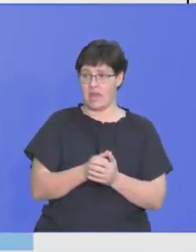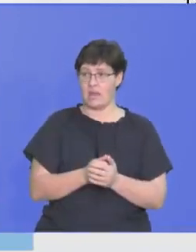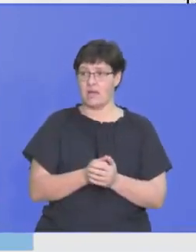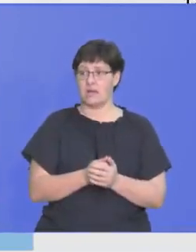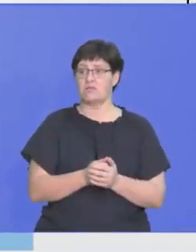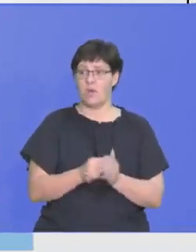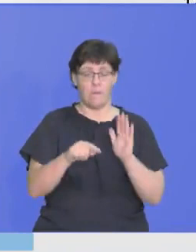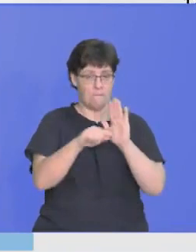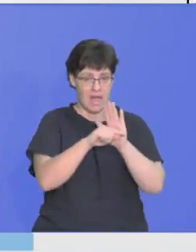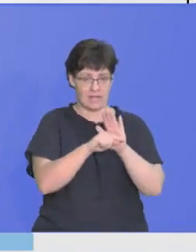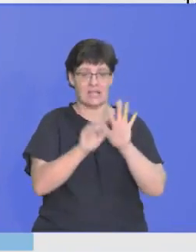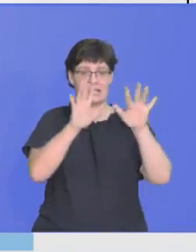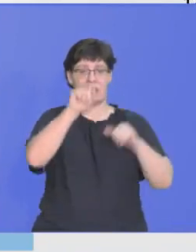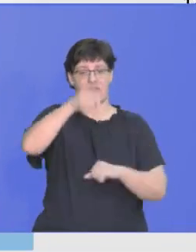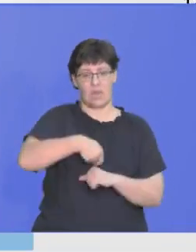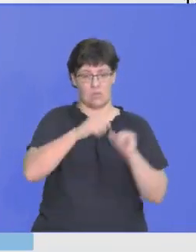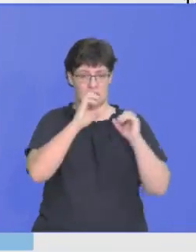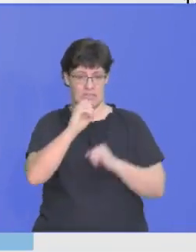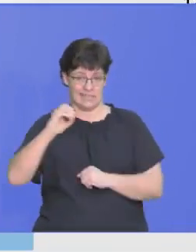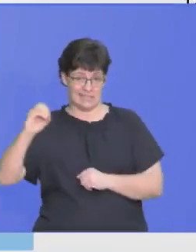and I get an answer of